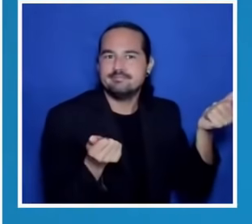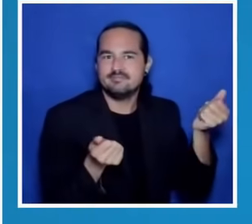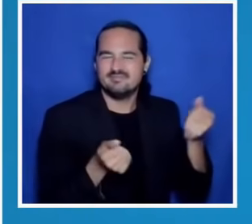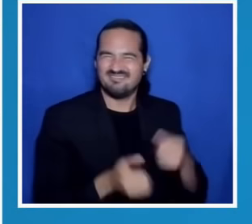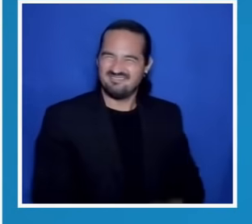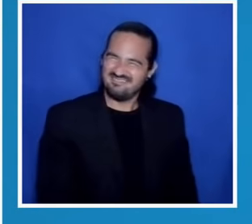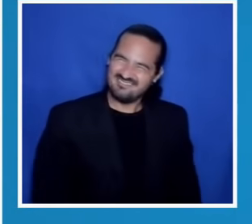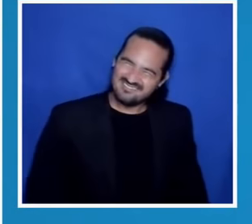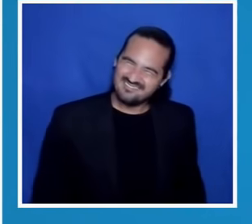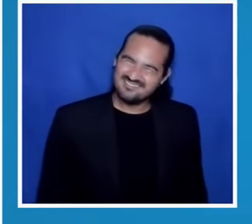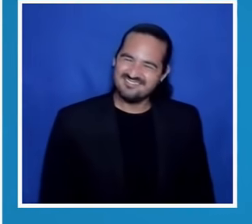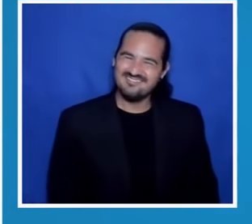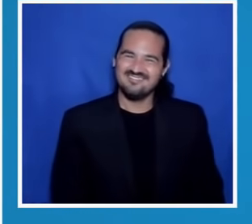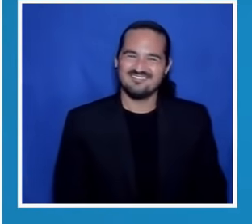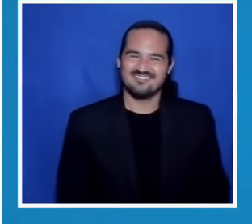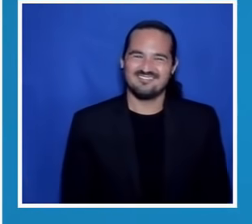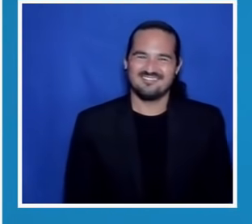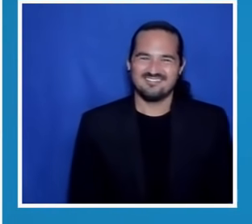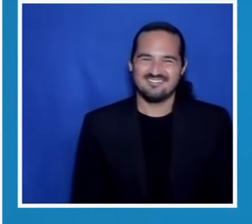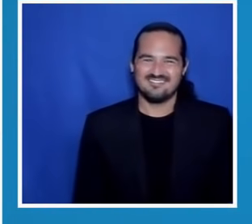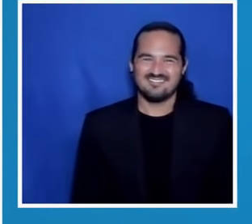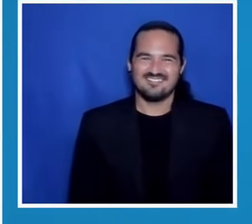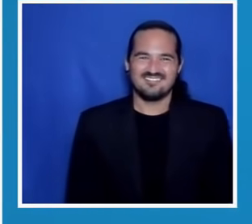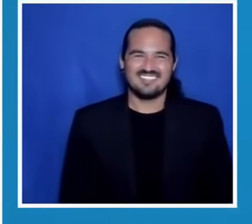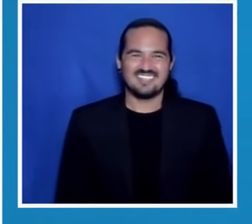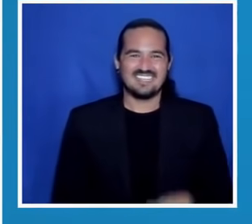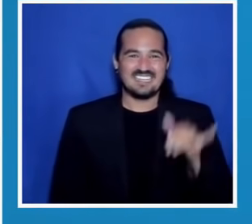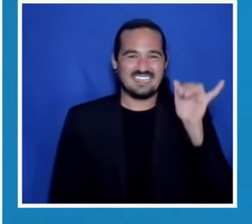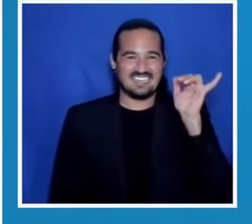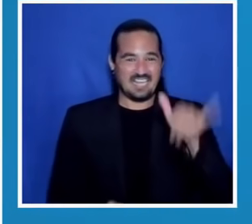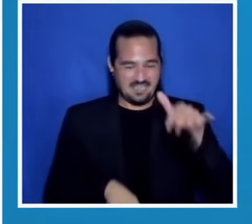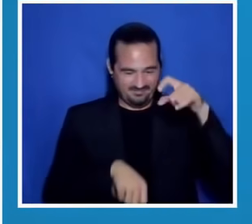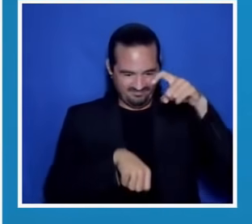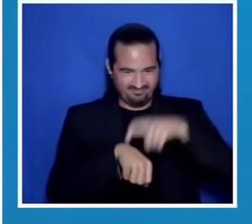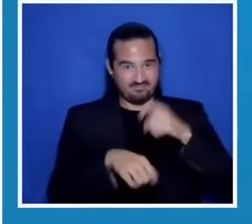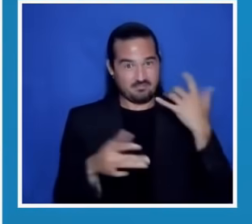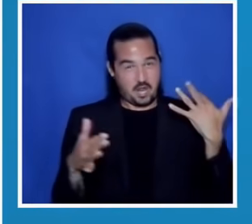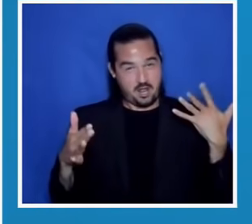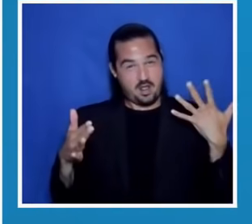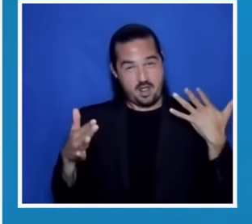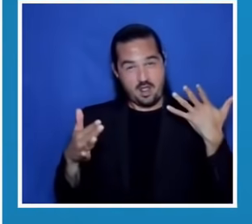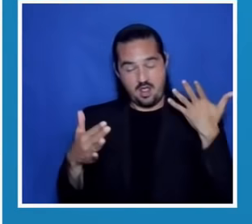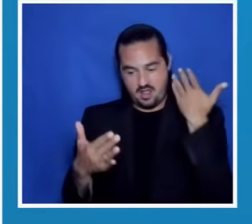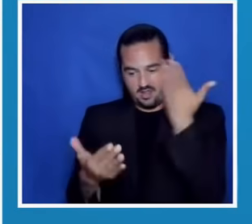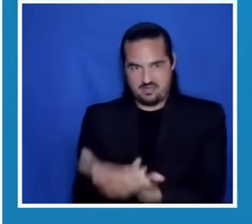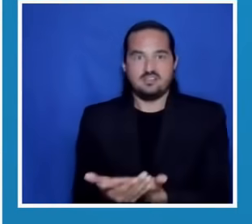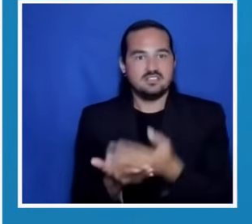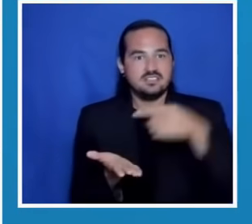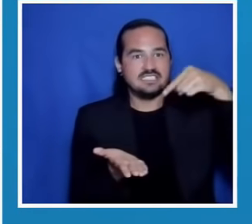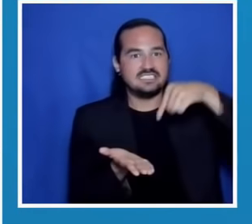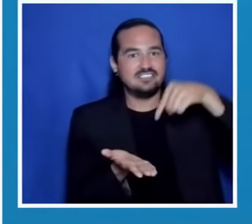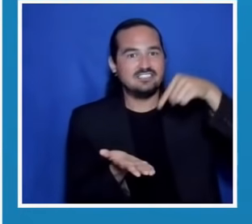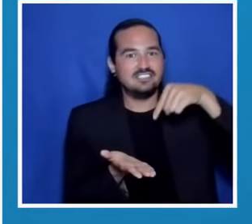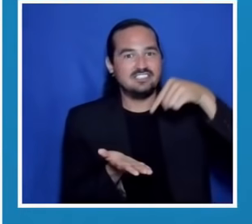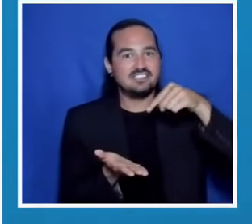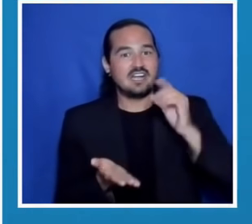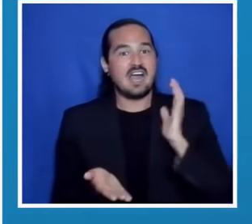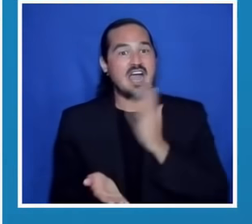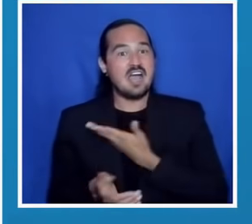It's a remarkable moment in our state and nation's history. With all the progress we've